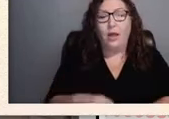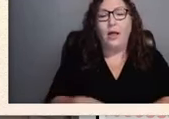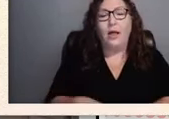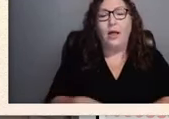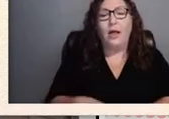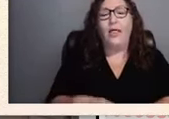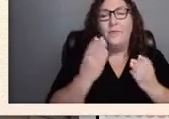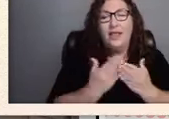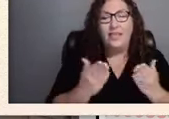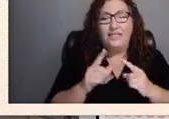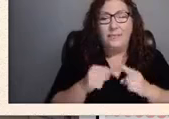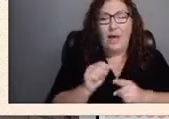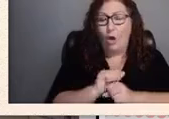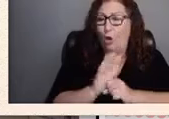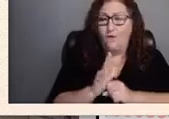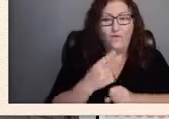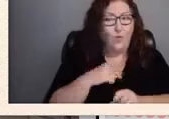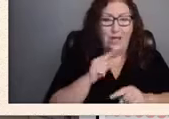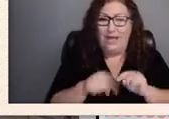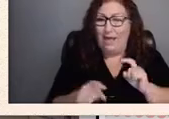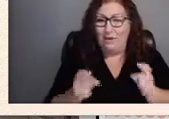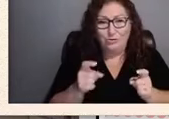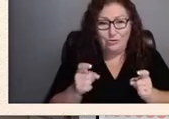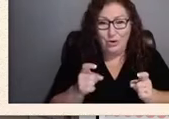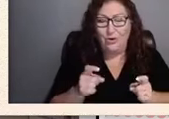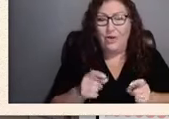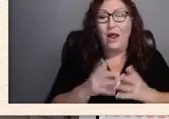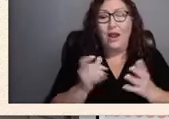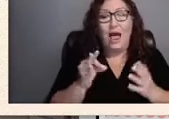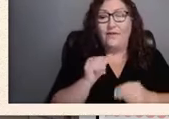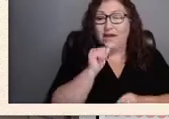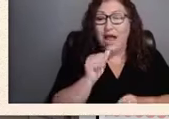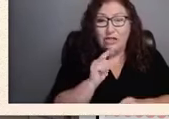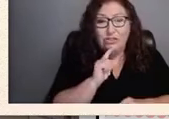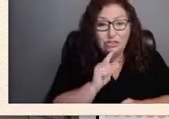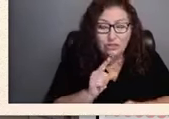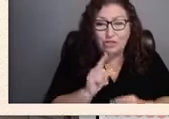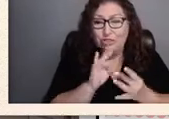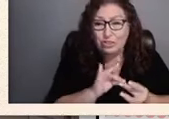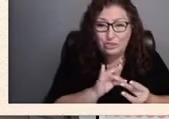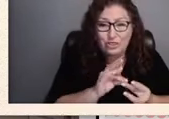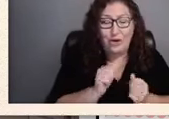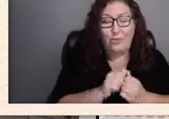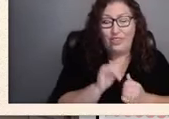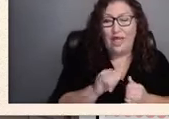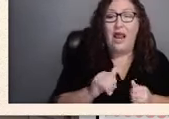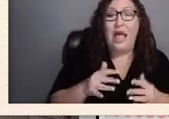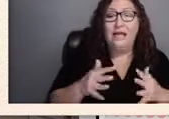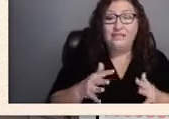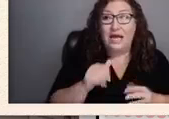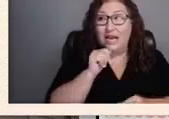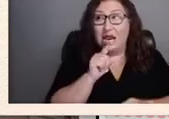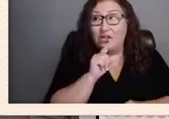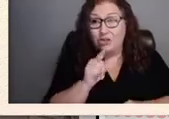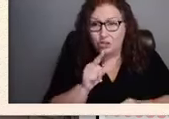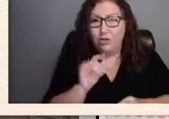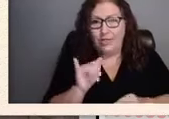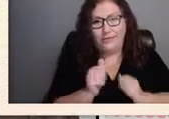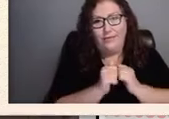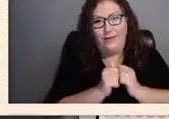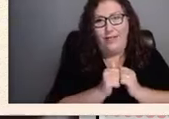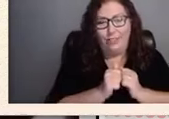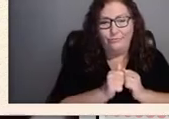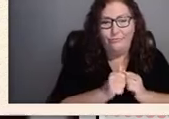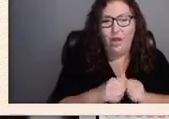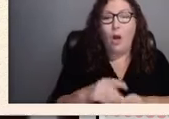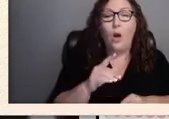can't control. There's a great deal of uncertainty associated with it, and anxiety and uncertainty go hand in hand. What we can control is